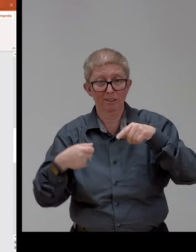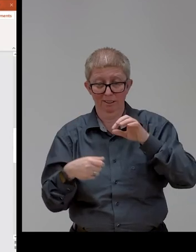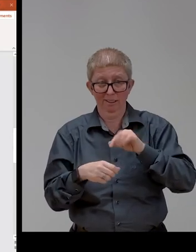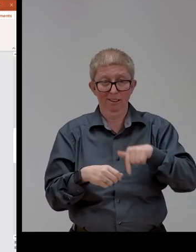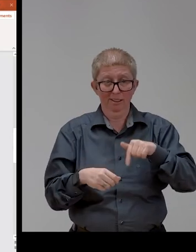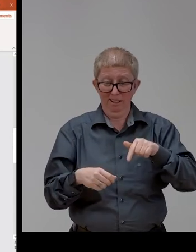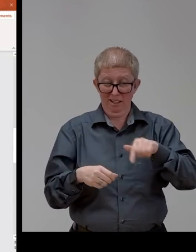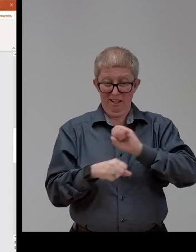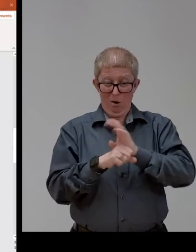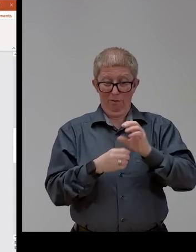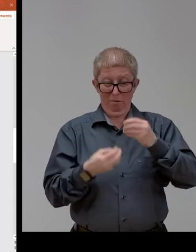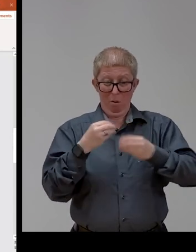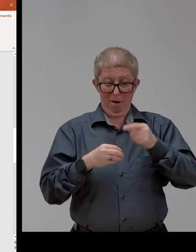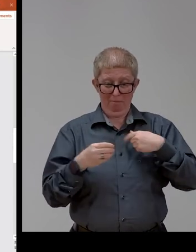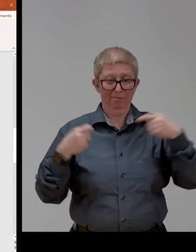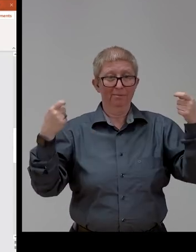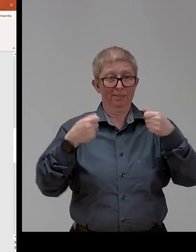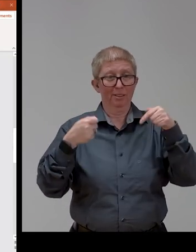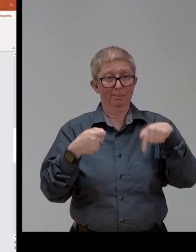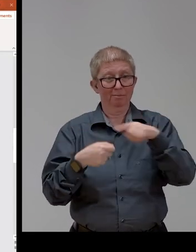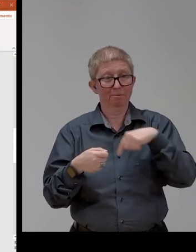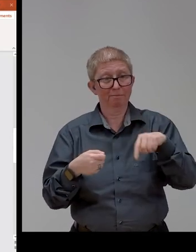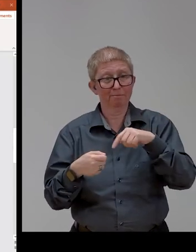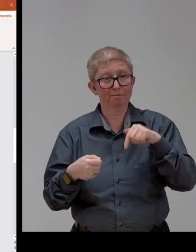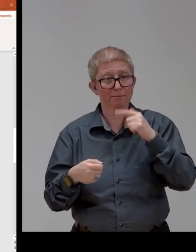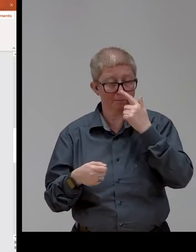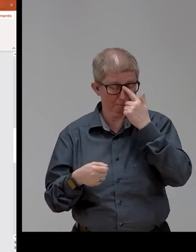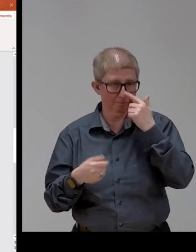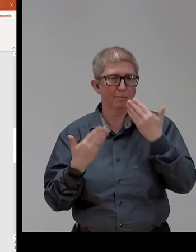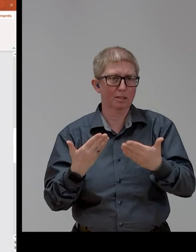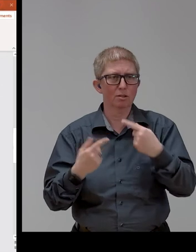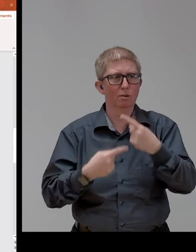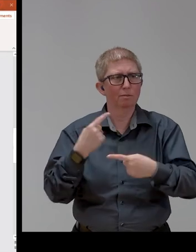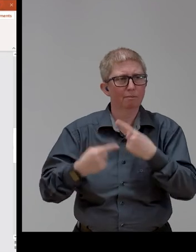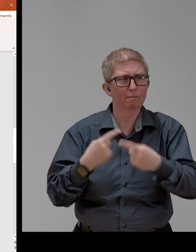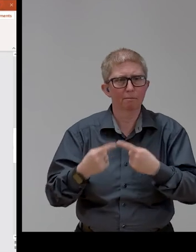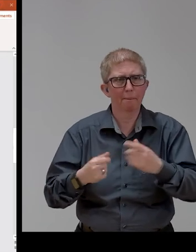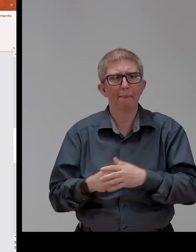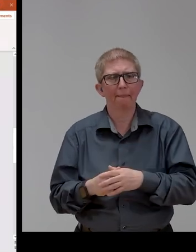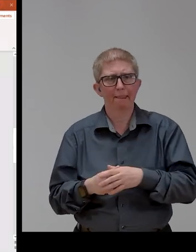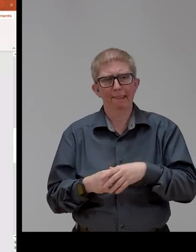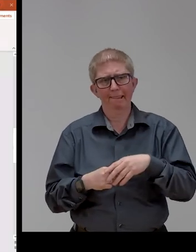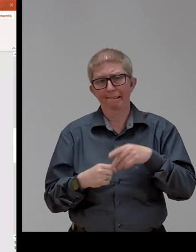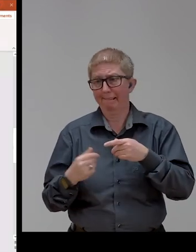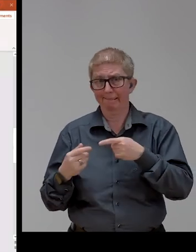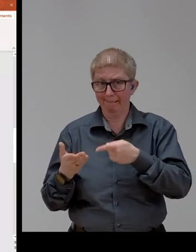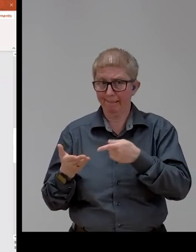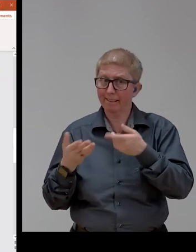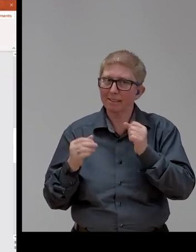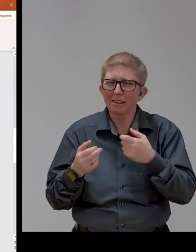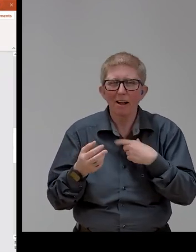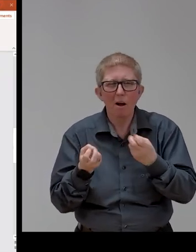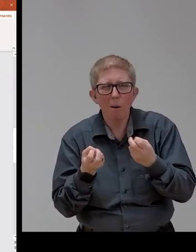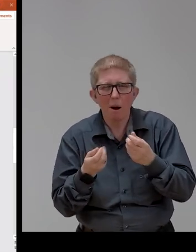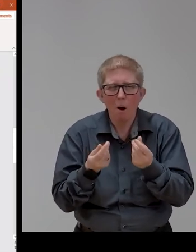response. So I've just given some examples here, which I hope gives a bit of a flavor of what NextWorks